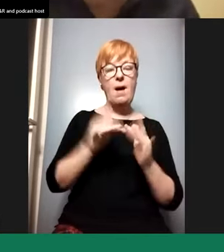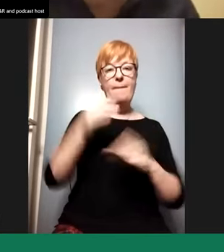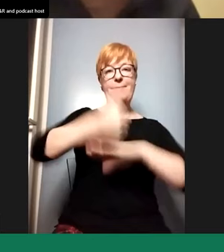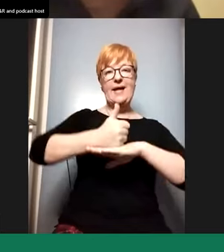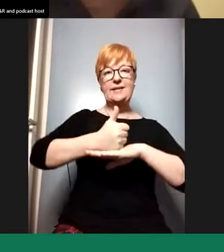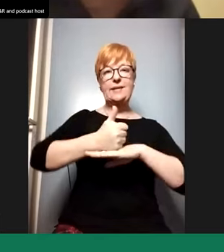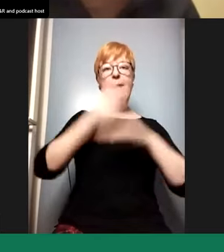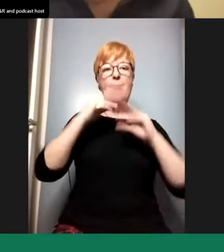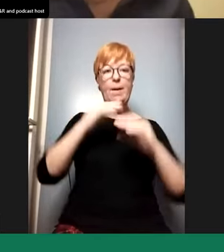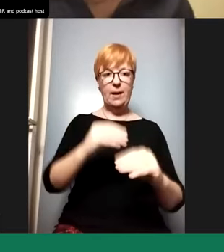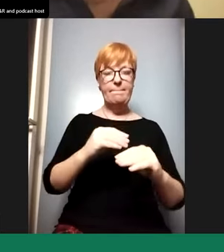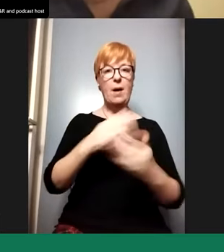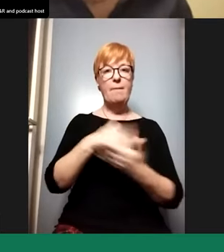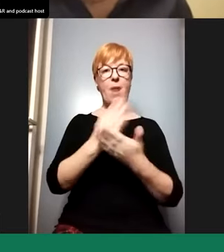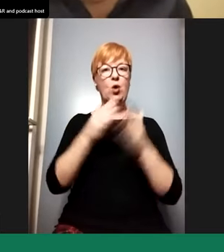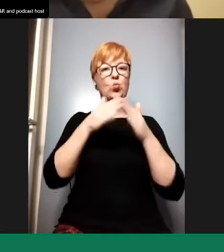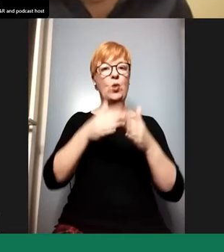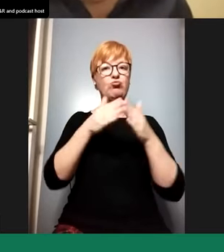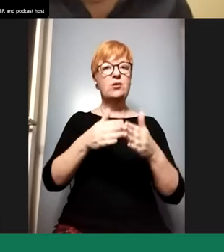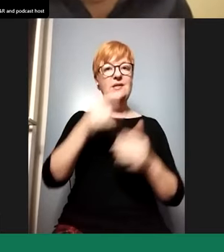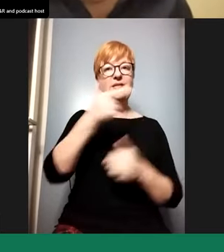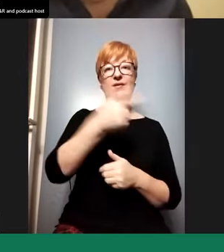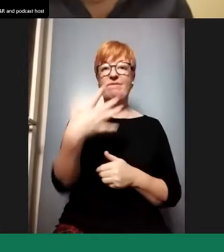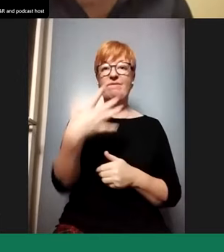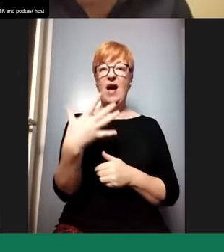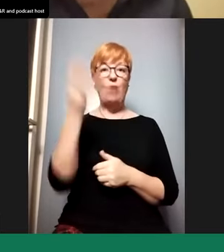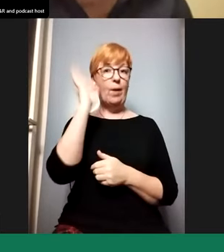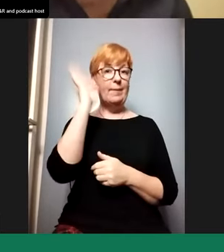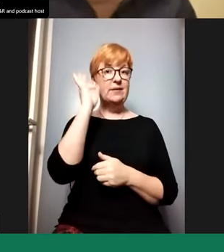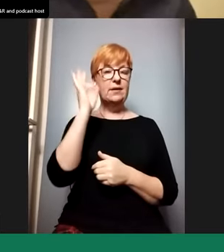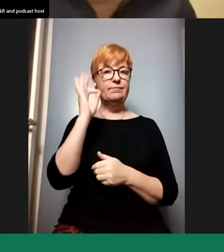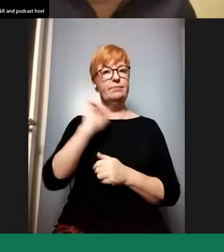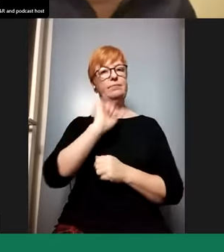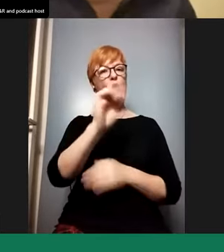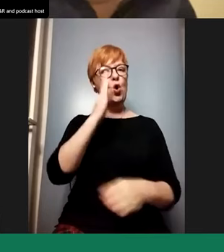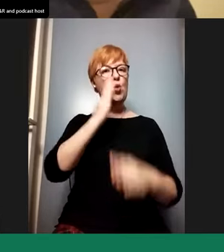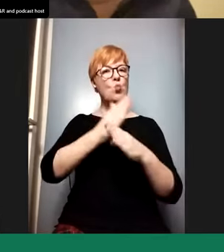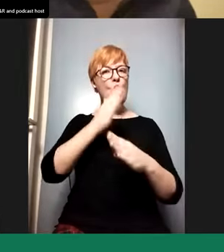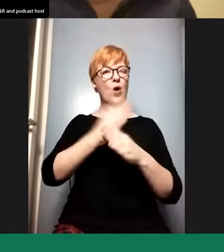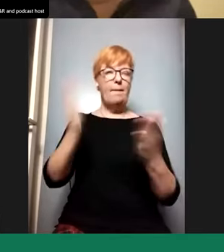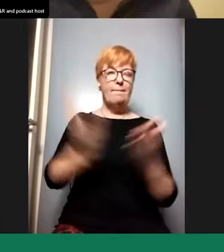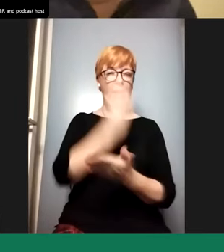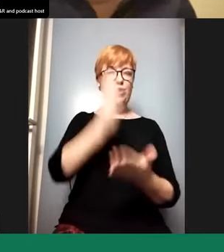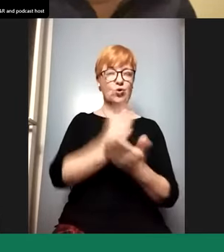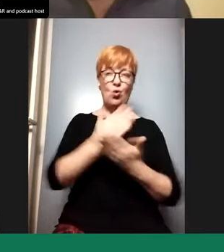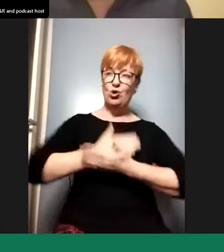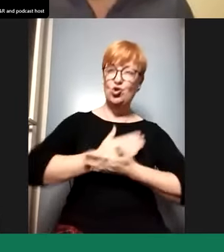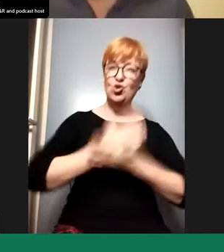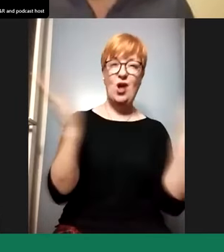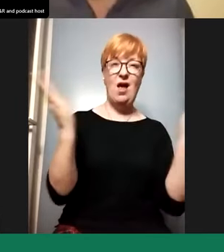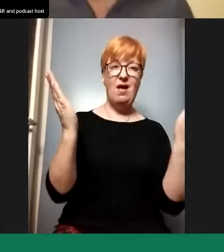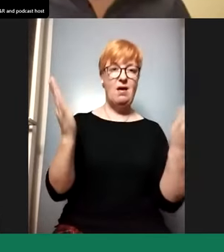75 Committee. How can we ensure both of these works are shared? So I guess this